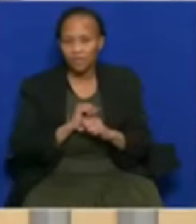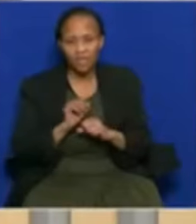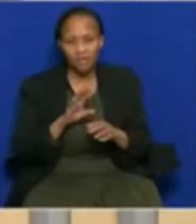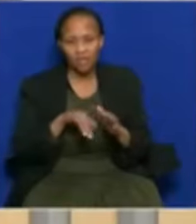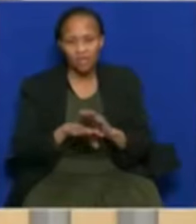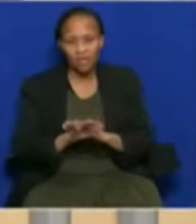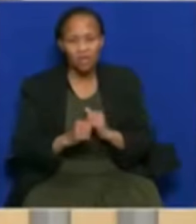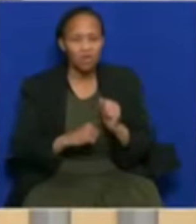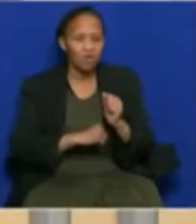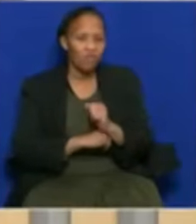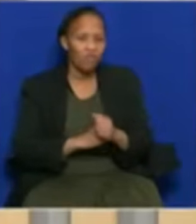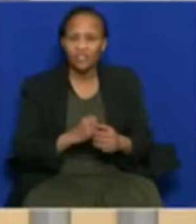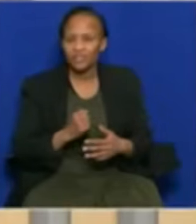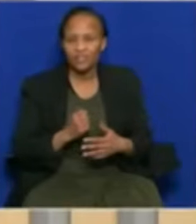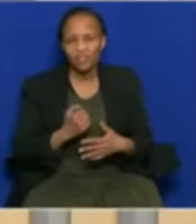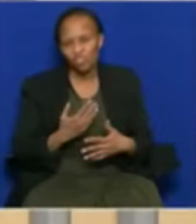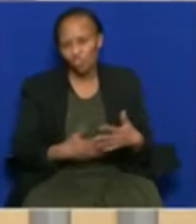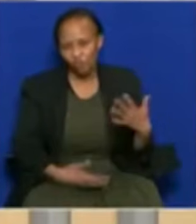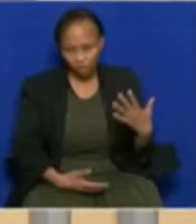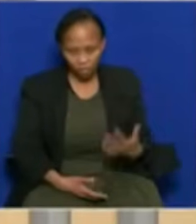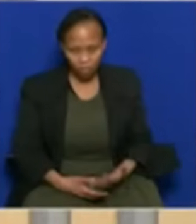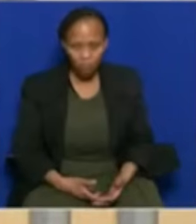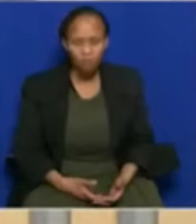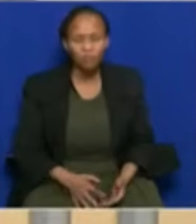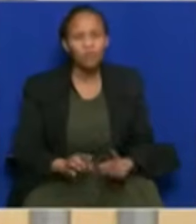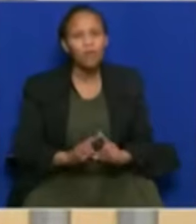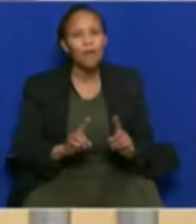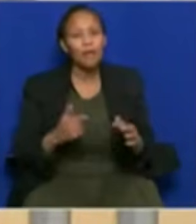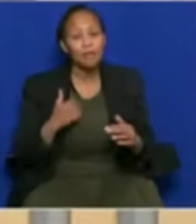As far as I know, is that the prosecutor